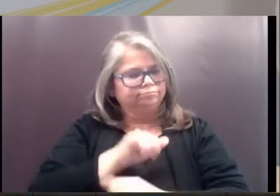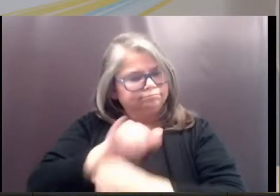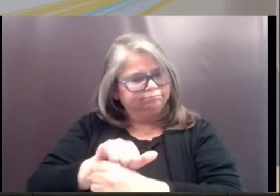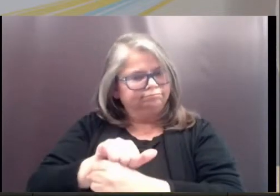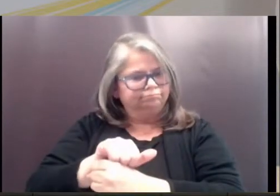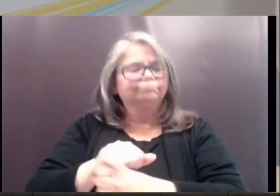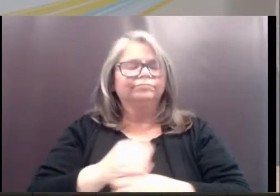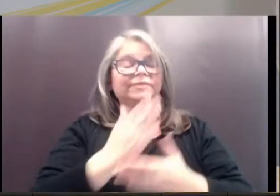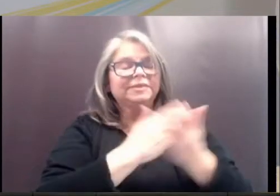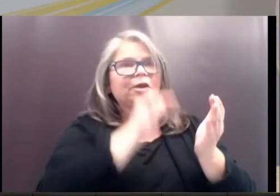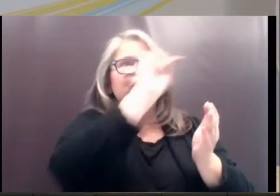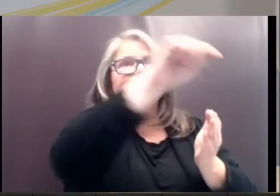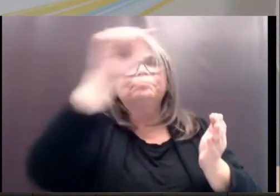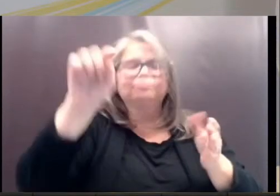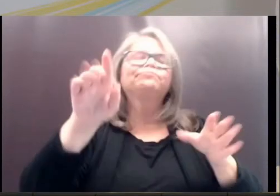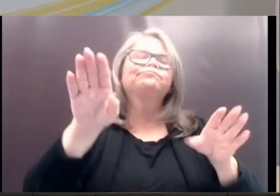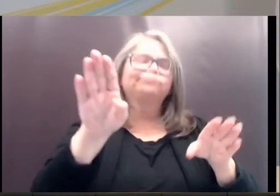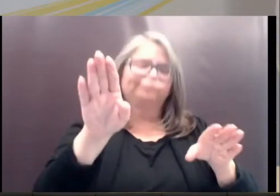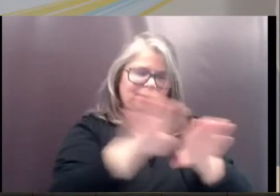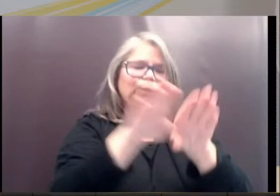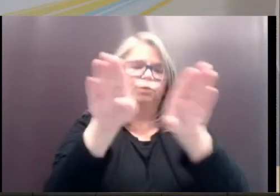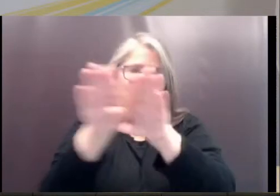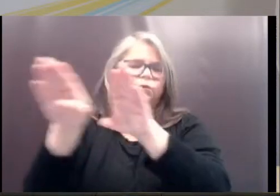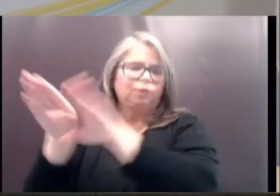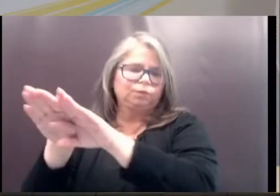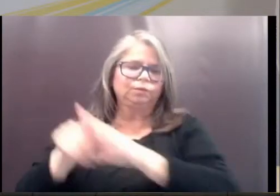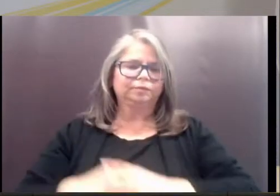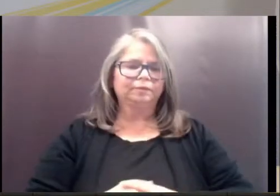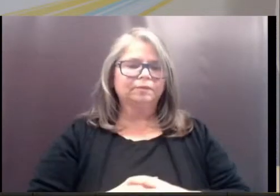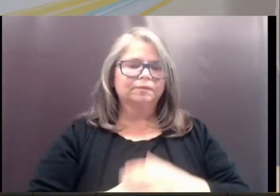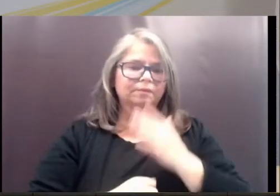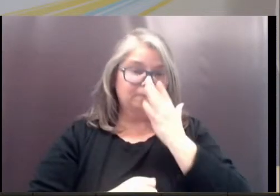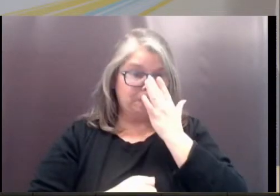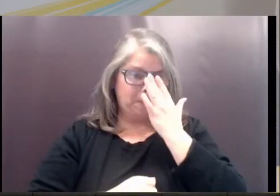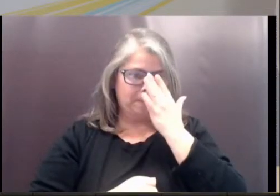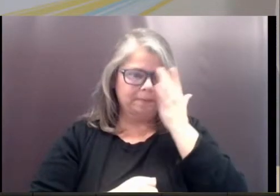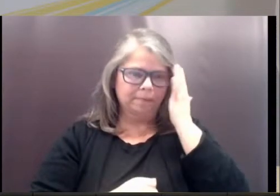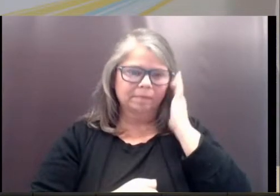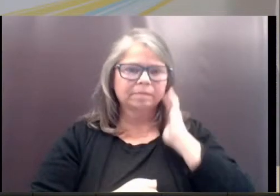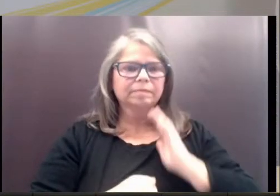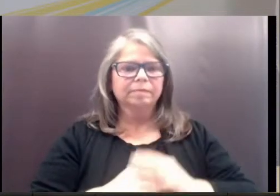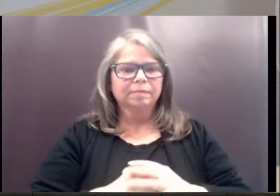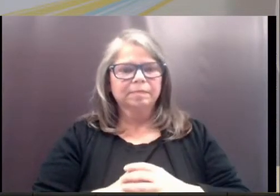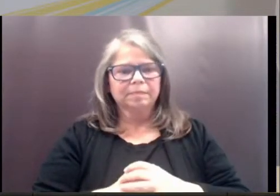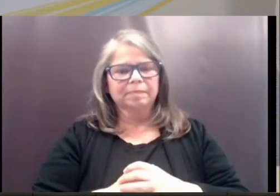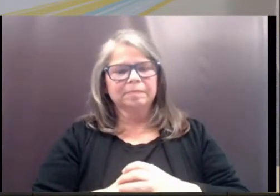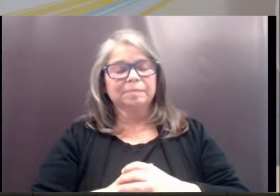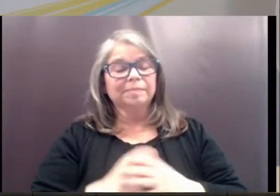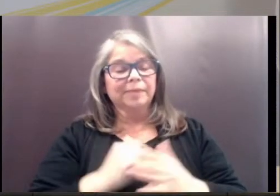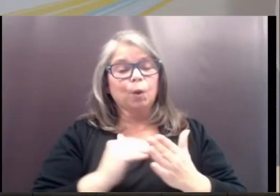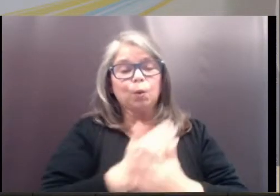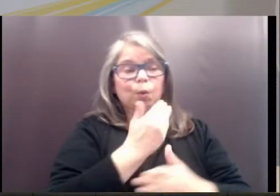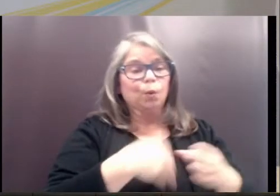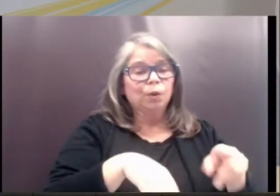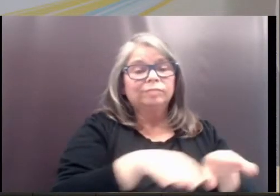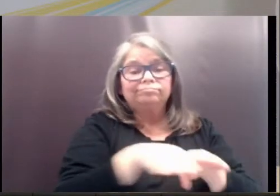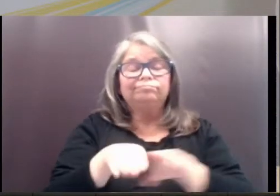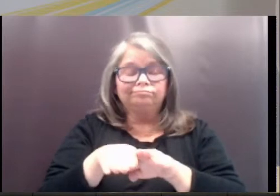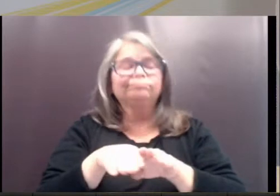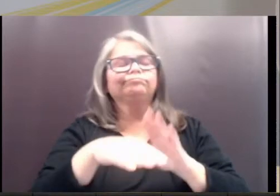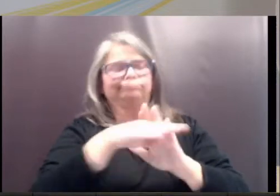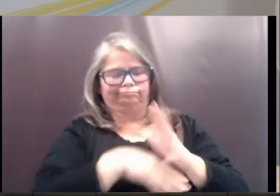provide some additional clarification on a few points regarding the circuit breaker measures. People may participate